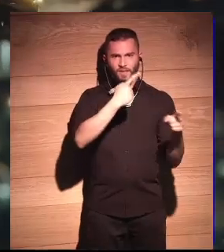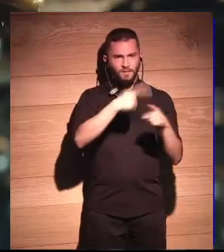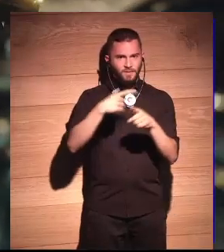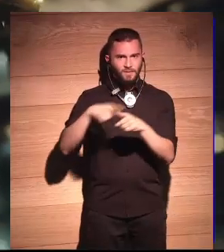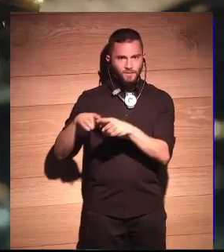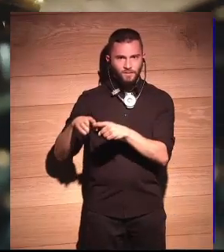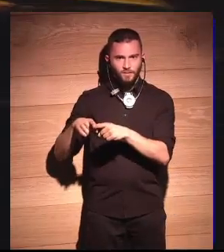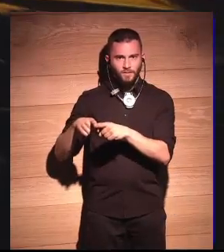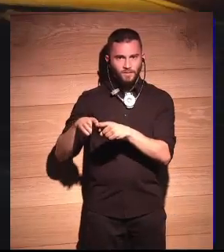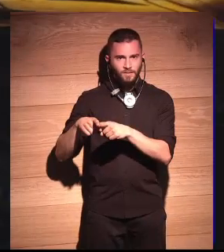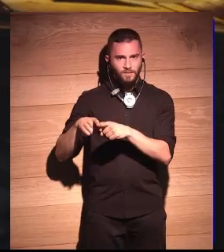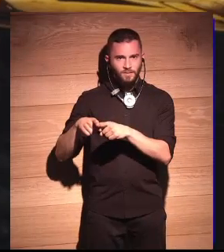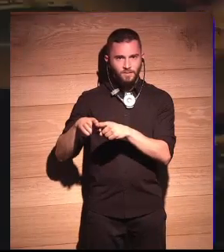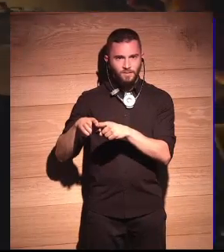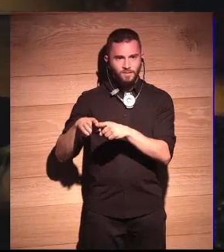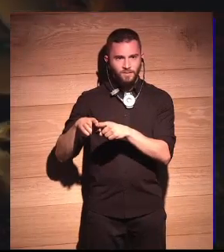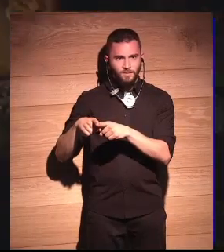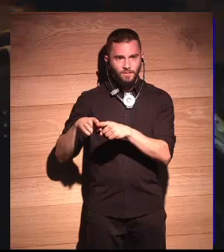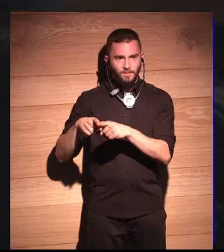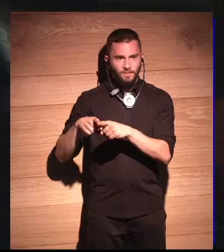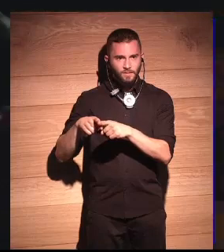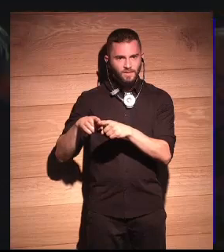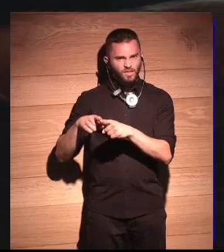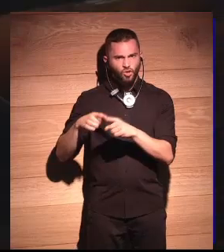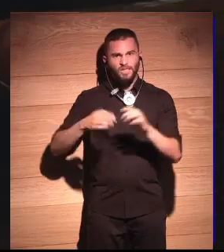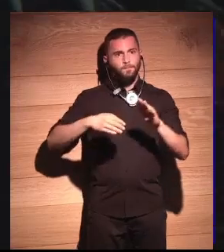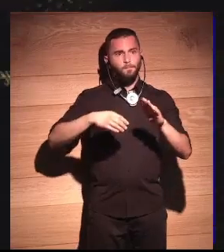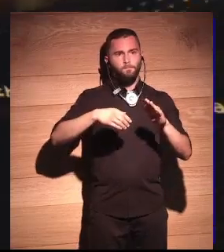it. You went further than that. You opted in.